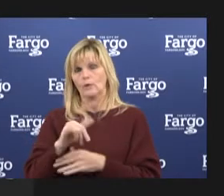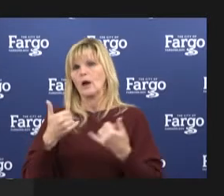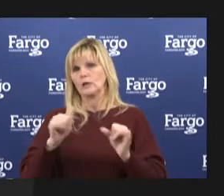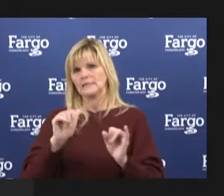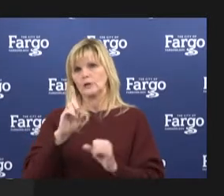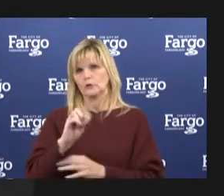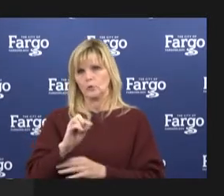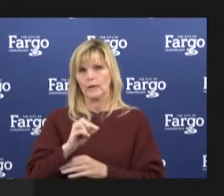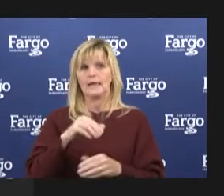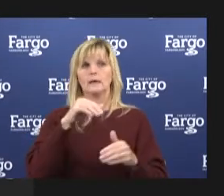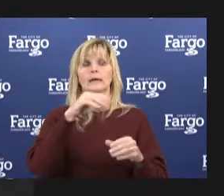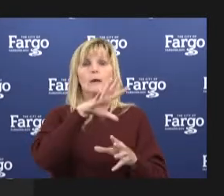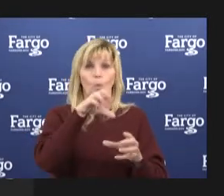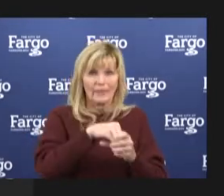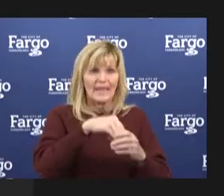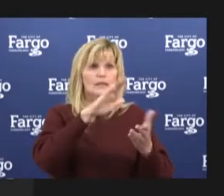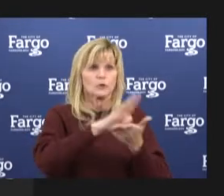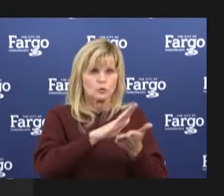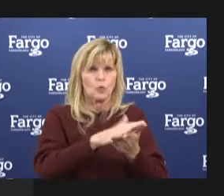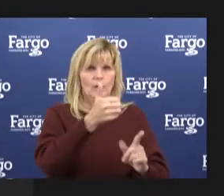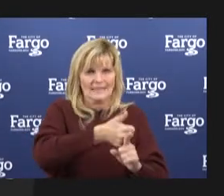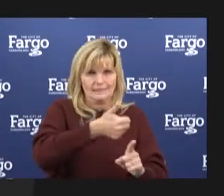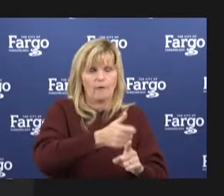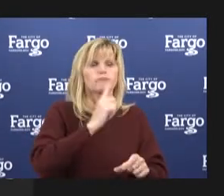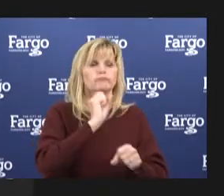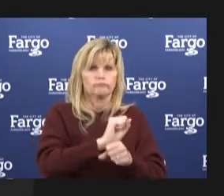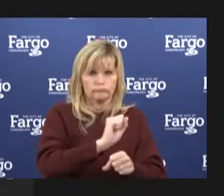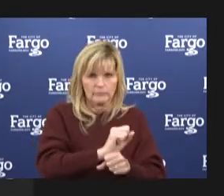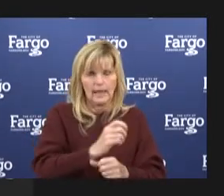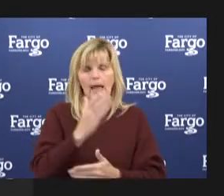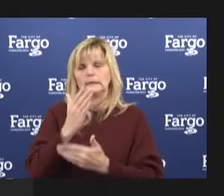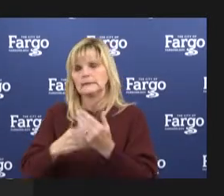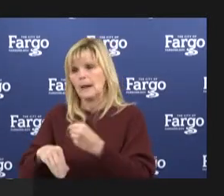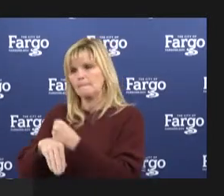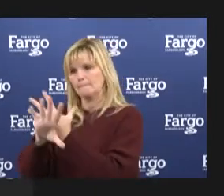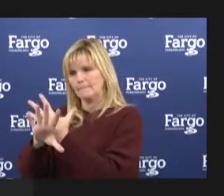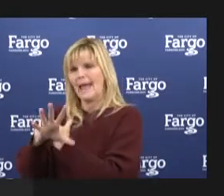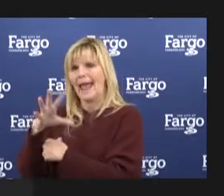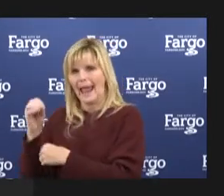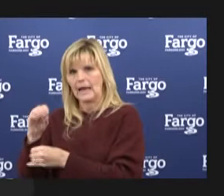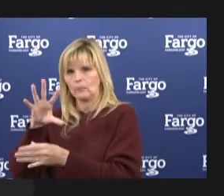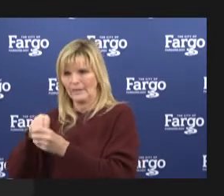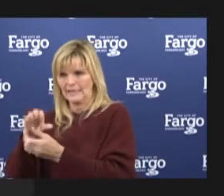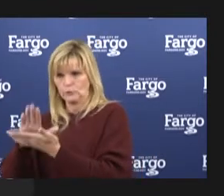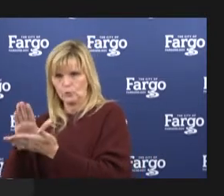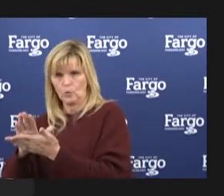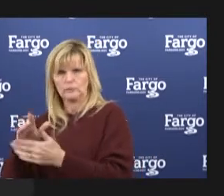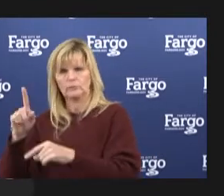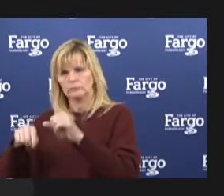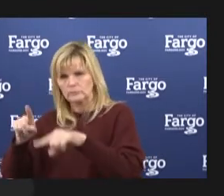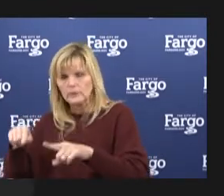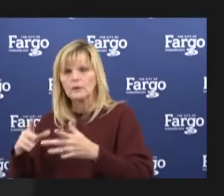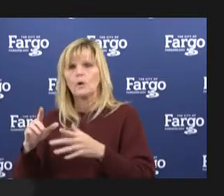doing in-person learning, and the others are a combination of both the hybrid and the distance learning. We're also working with our higher